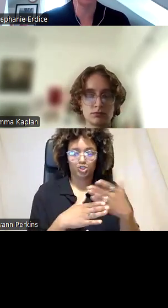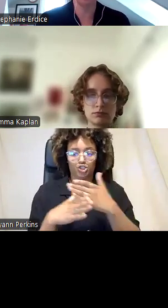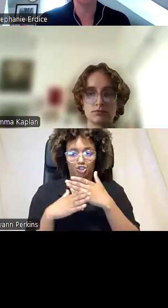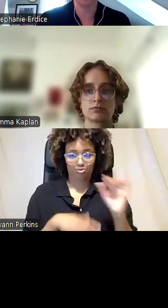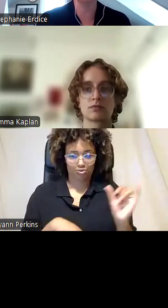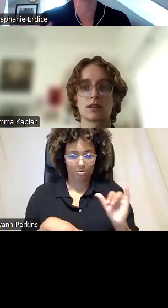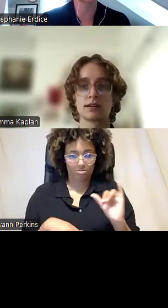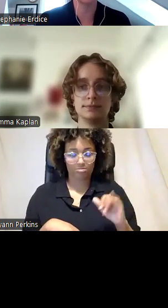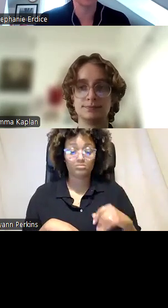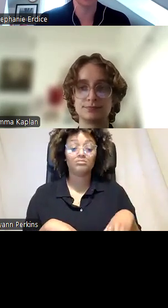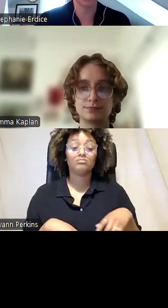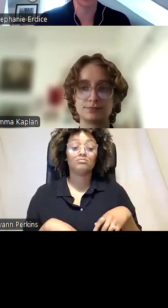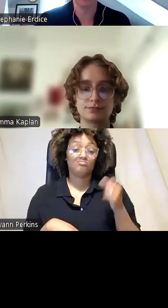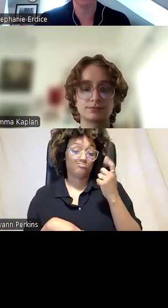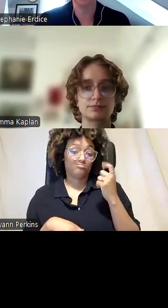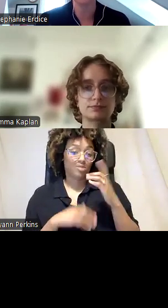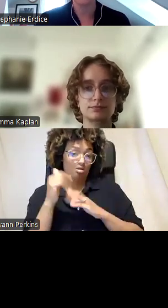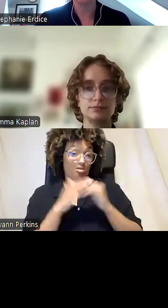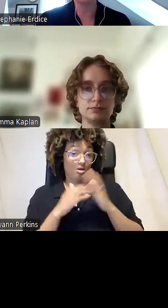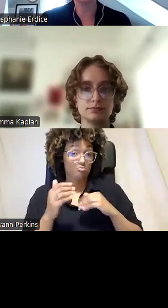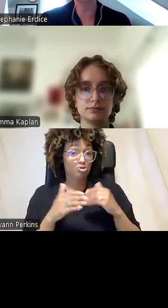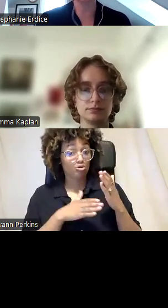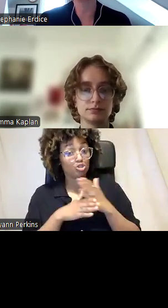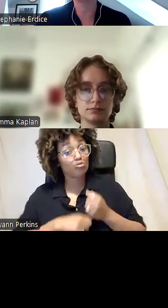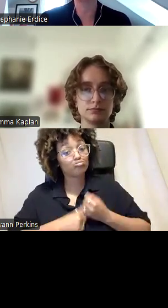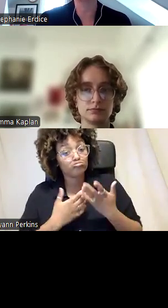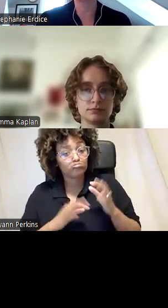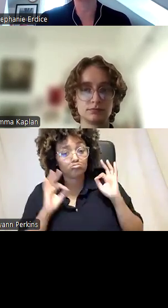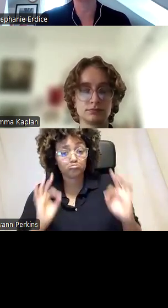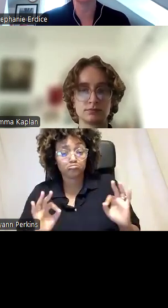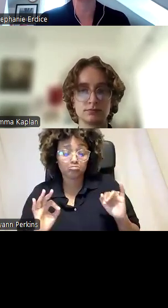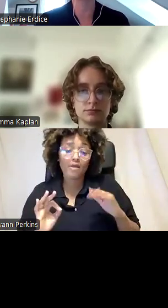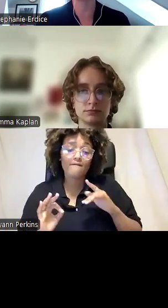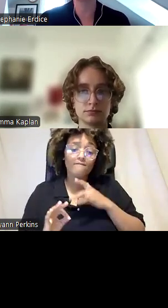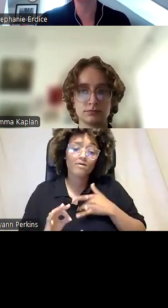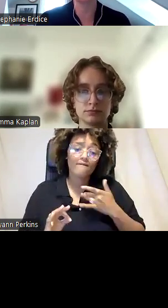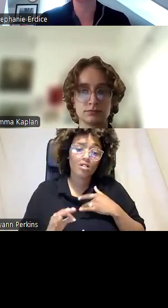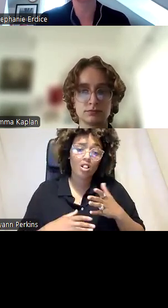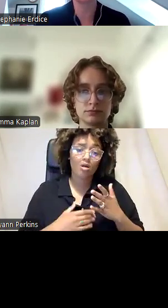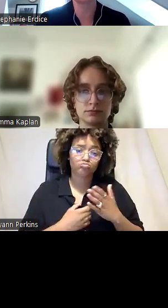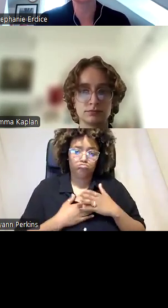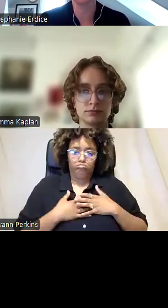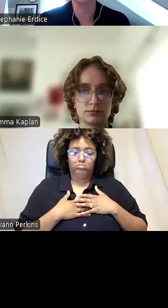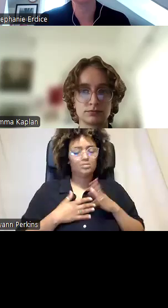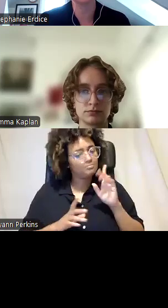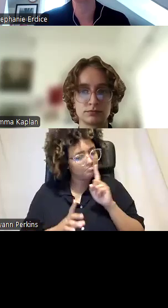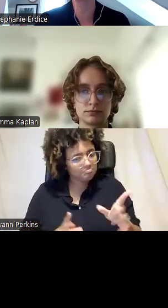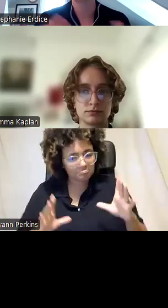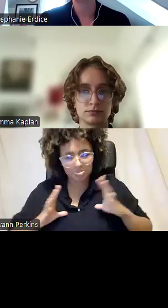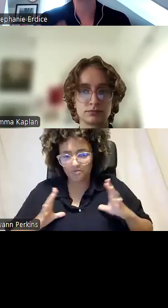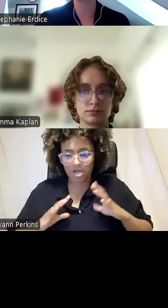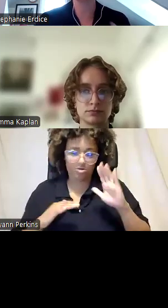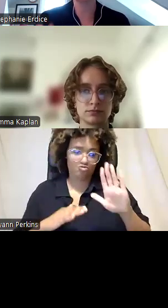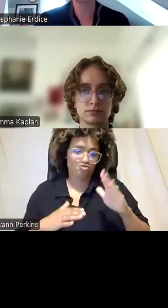right for you. We're not forcing anyone to share anything, but we know some of you have been doing this for a while. Some of you bring perspectives from other